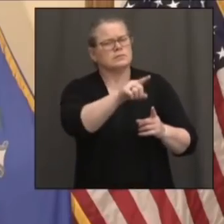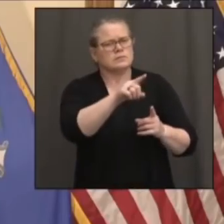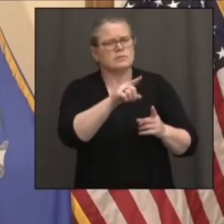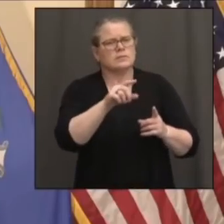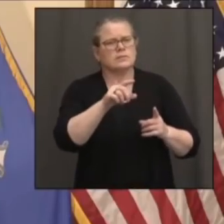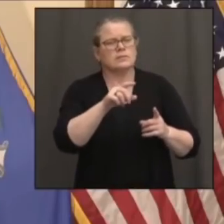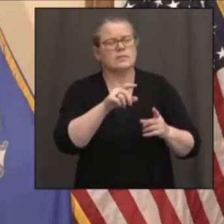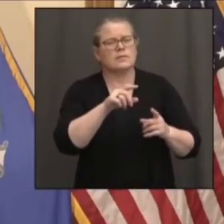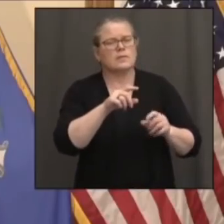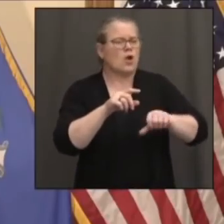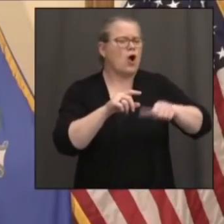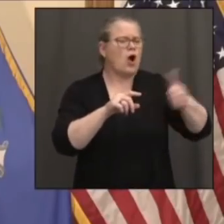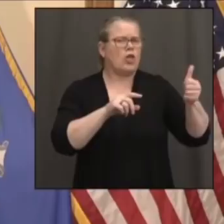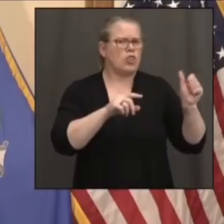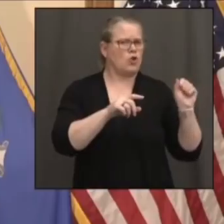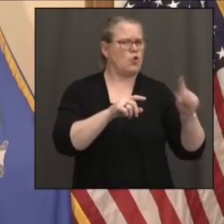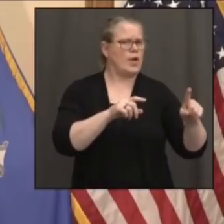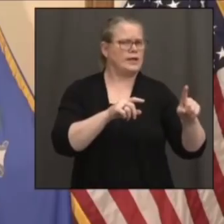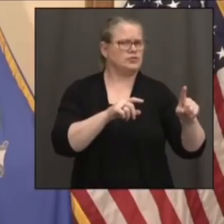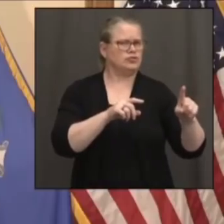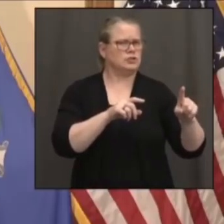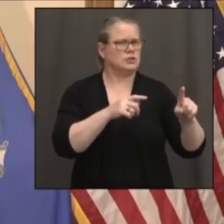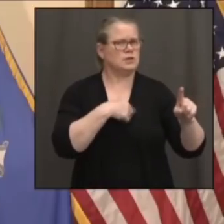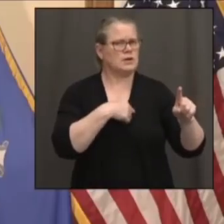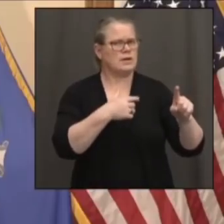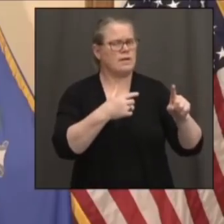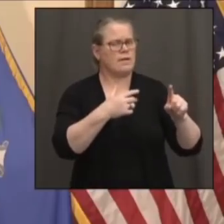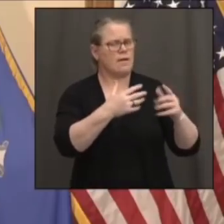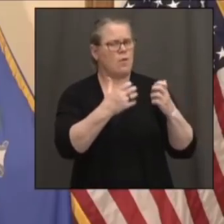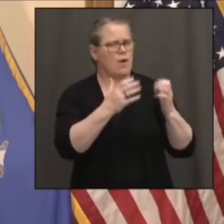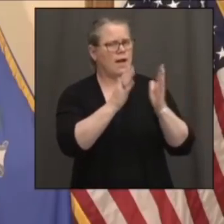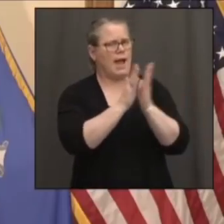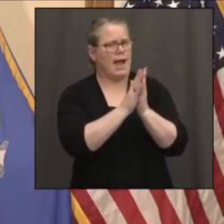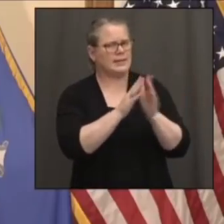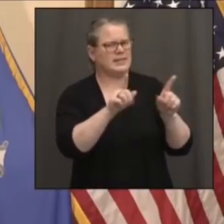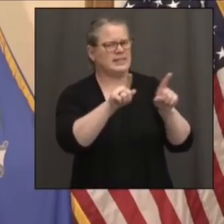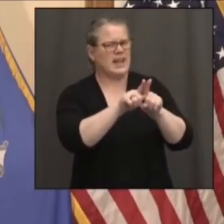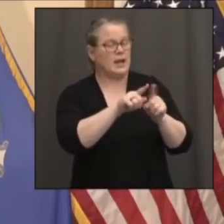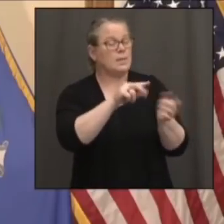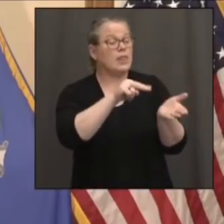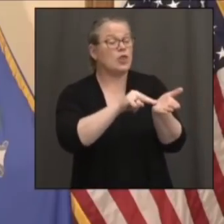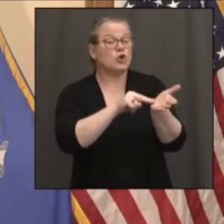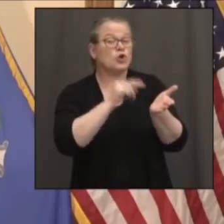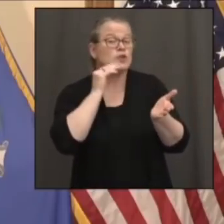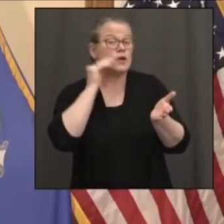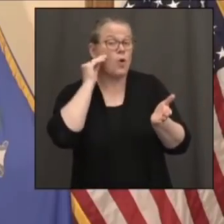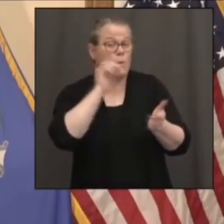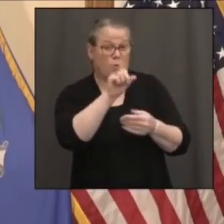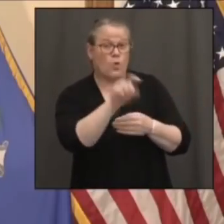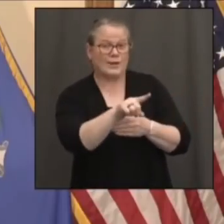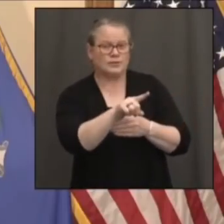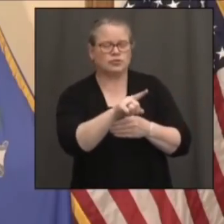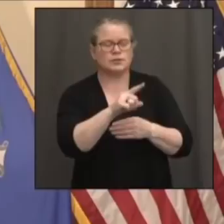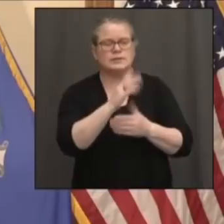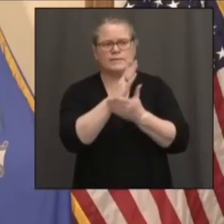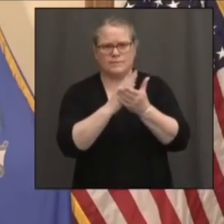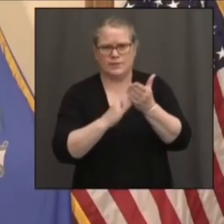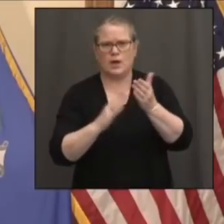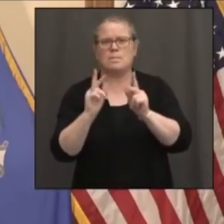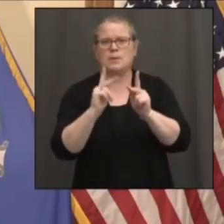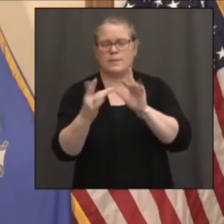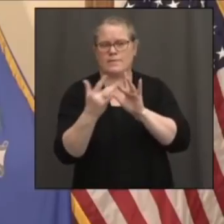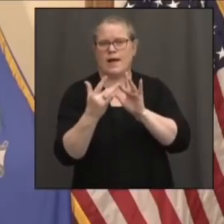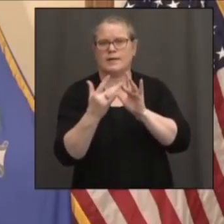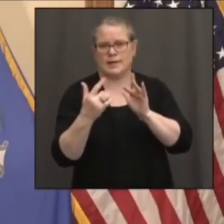Sue's question about the nursing homes. I also received some contact from some people, and one reader in